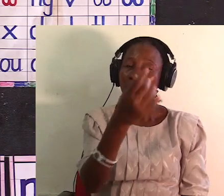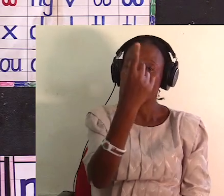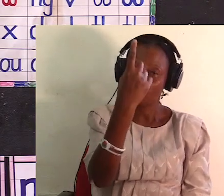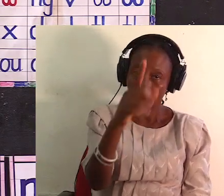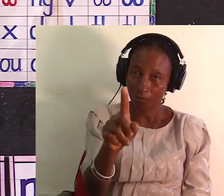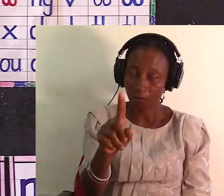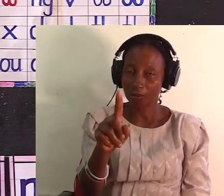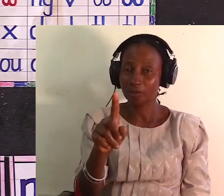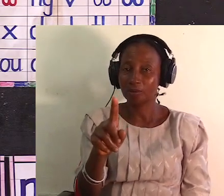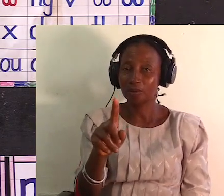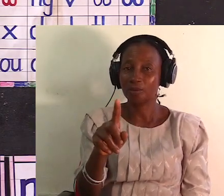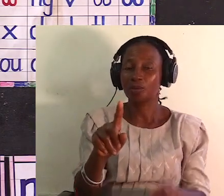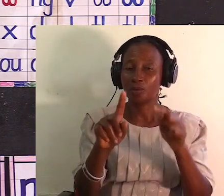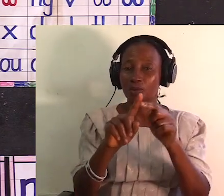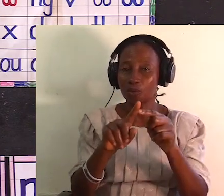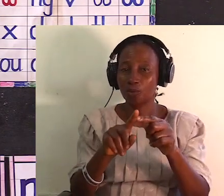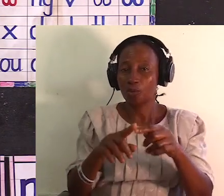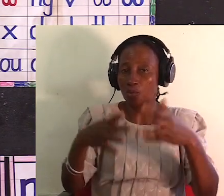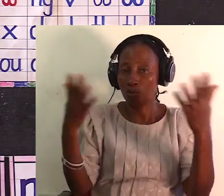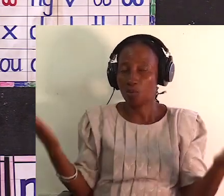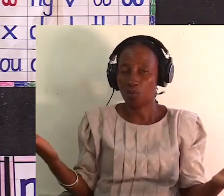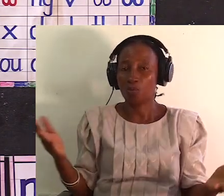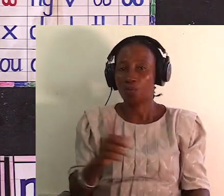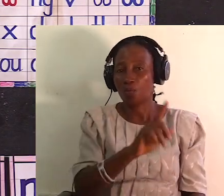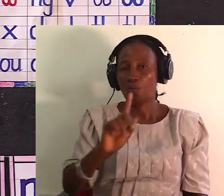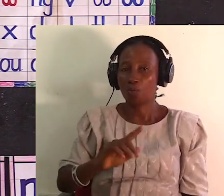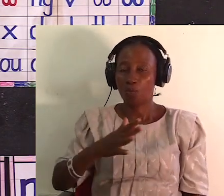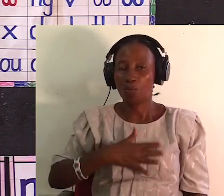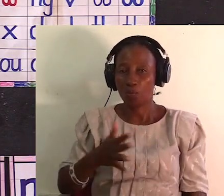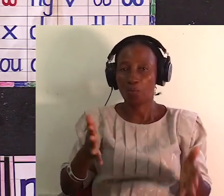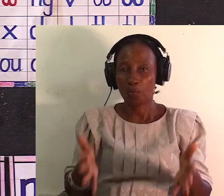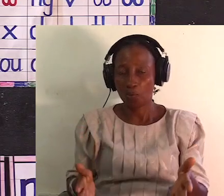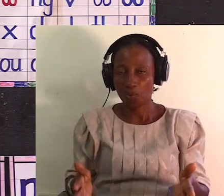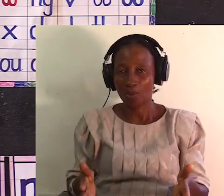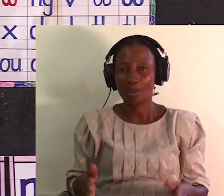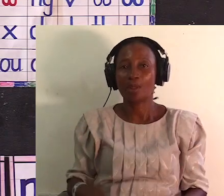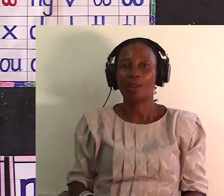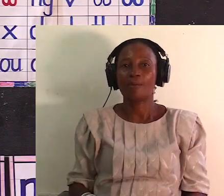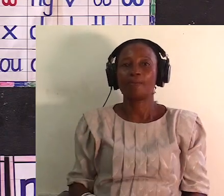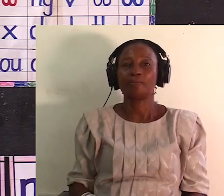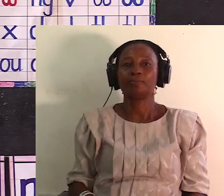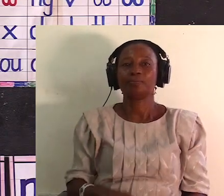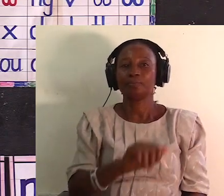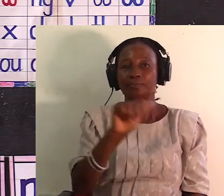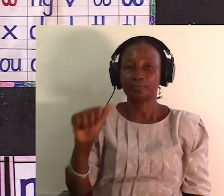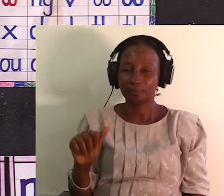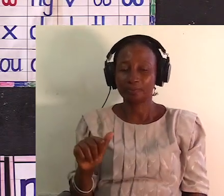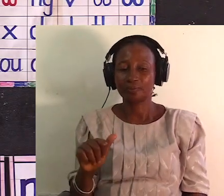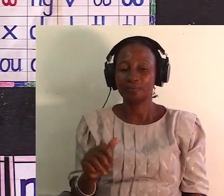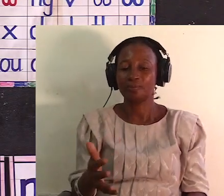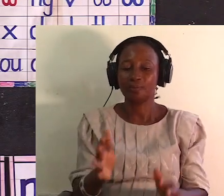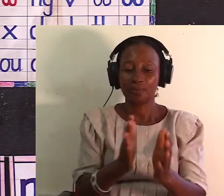now, and then you've taken note of all the words we have in our bank,